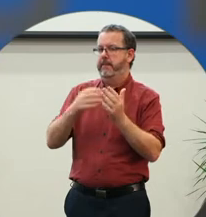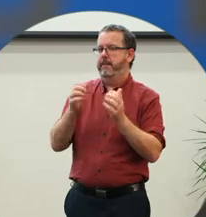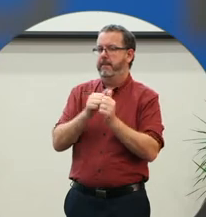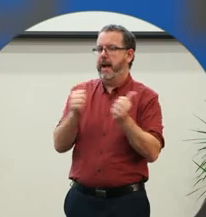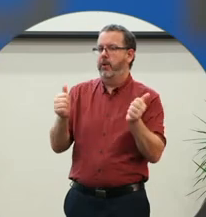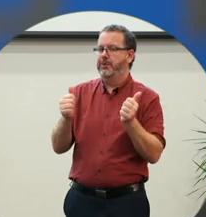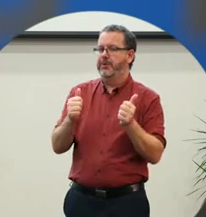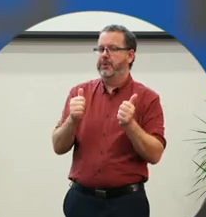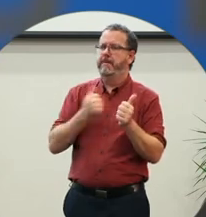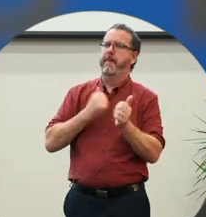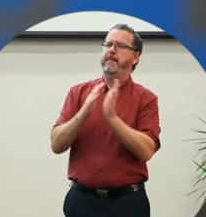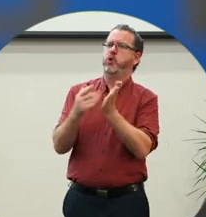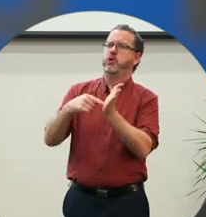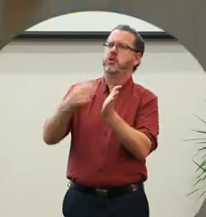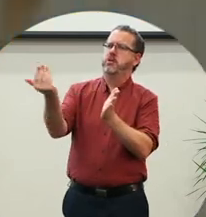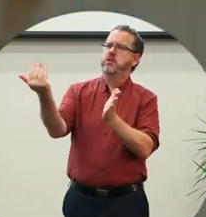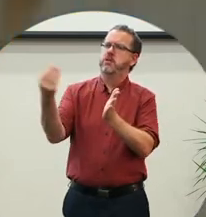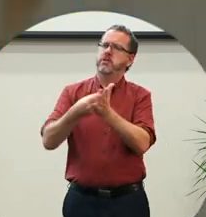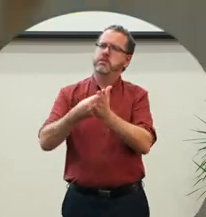Based on the book.